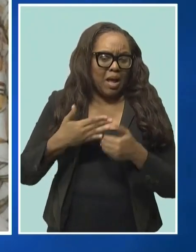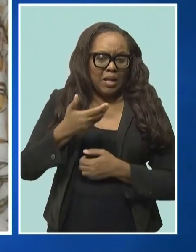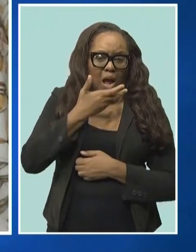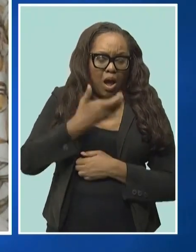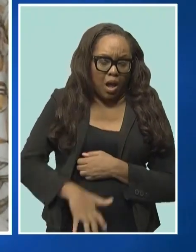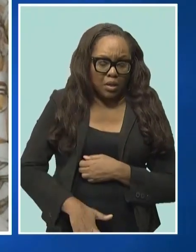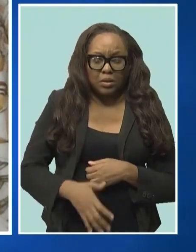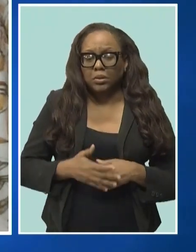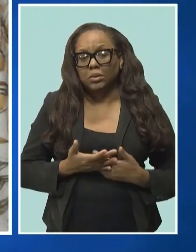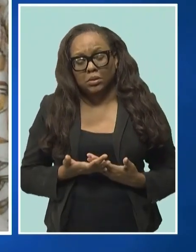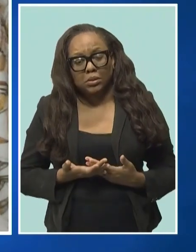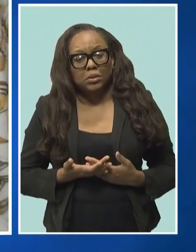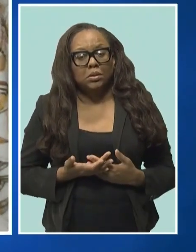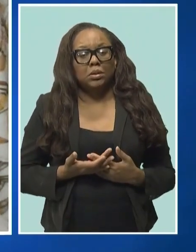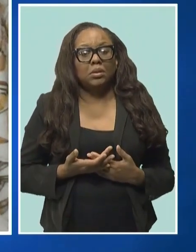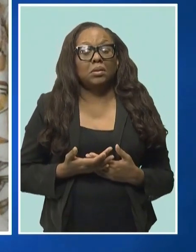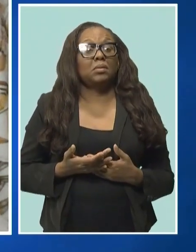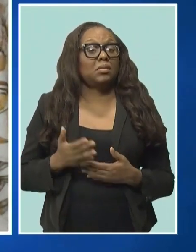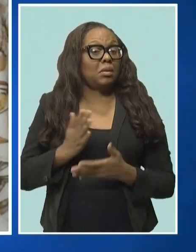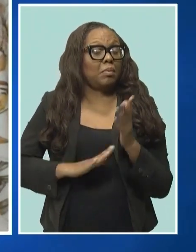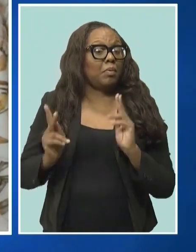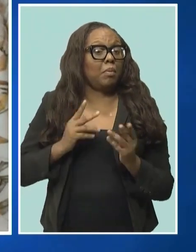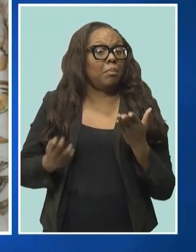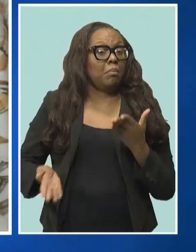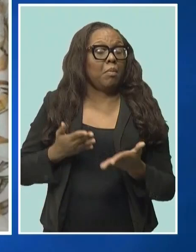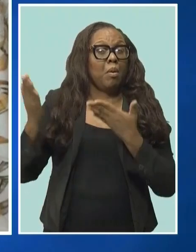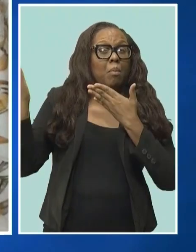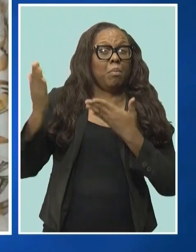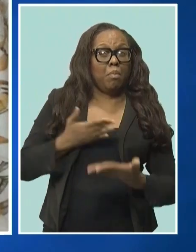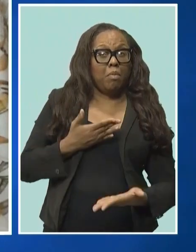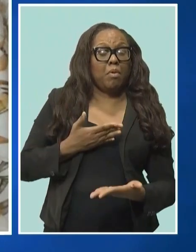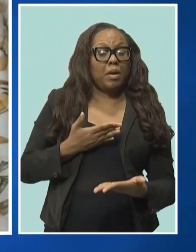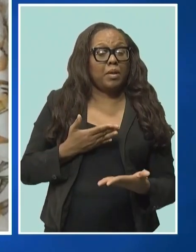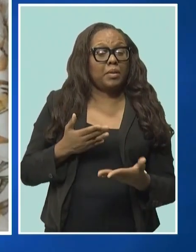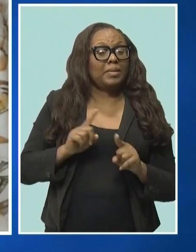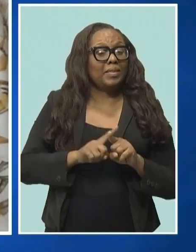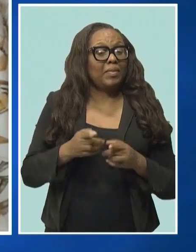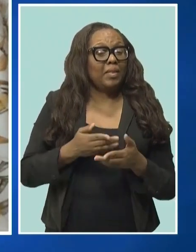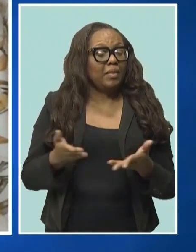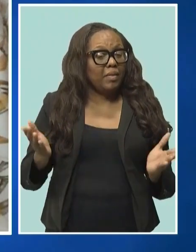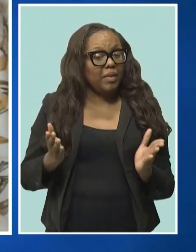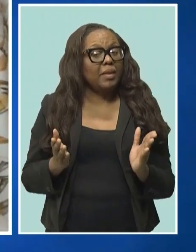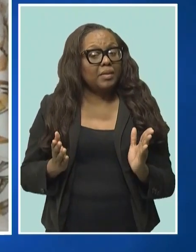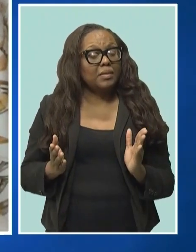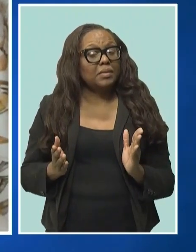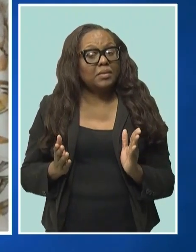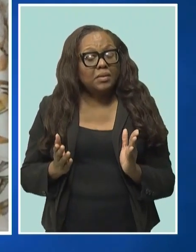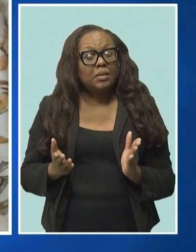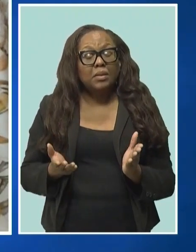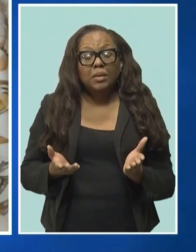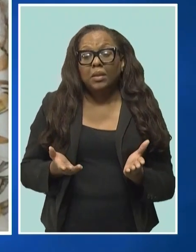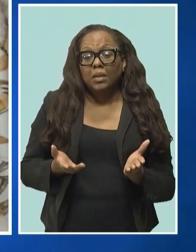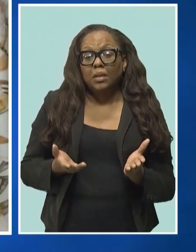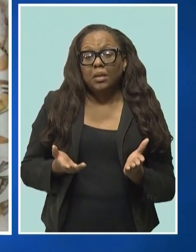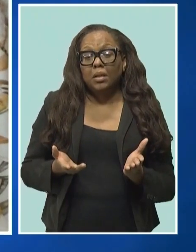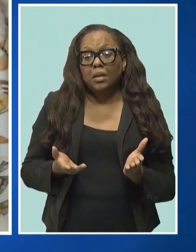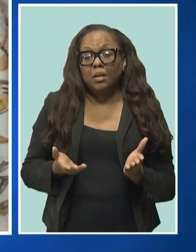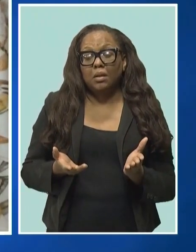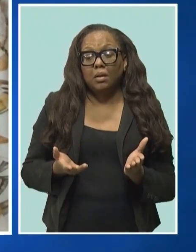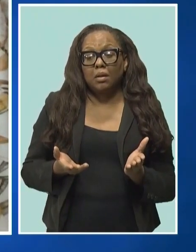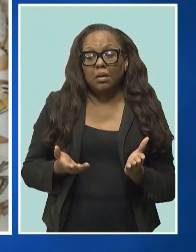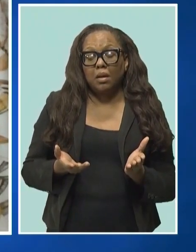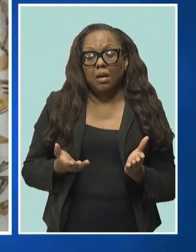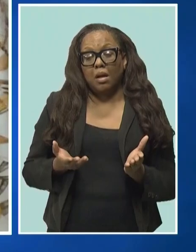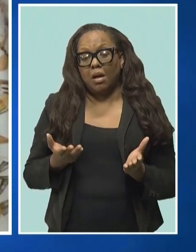been brought into the island intentionally. They have been introduced outside of their home range in New Guinea to